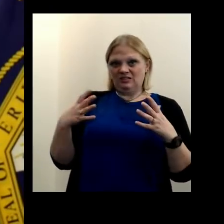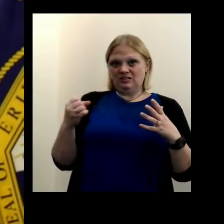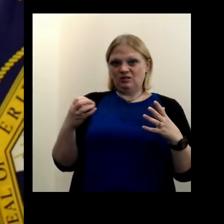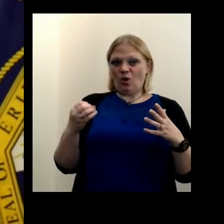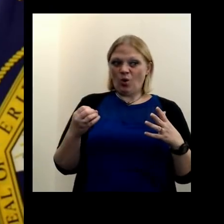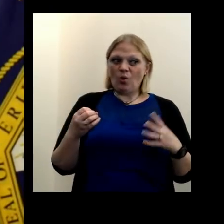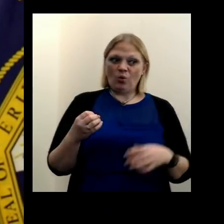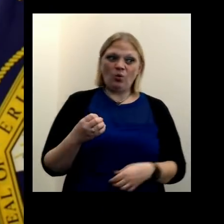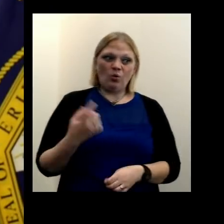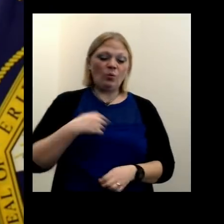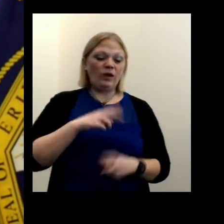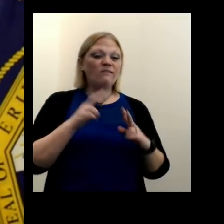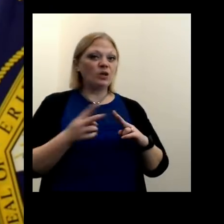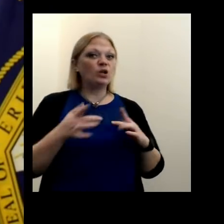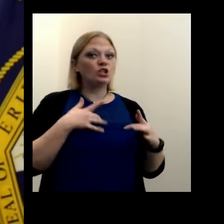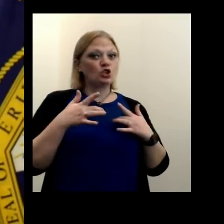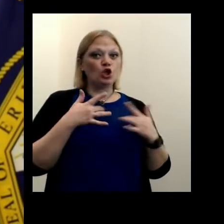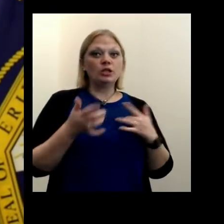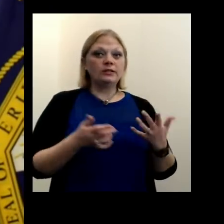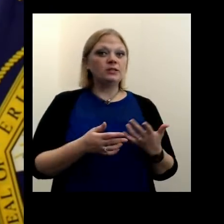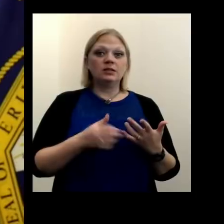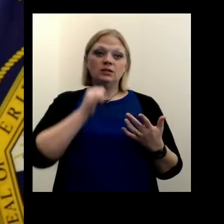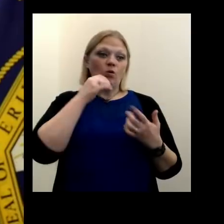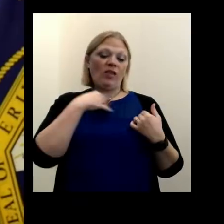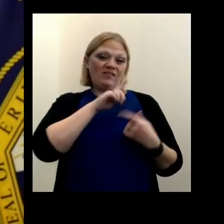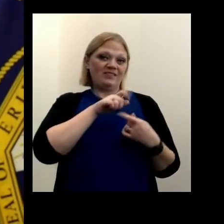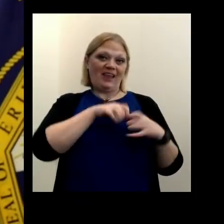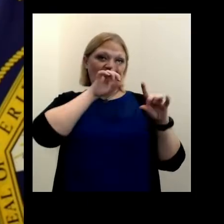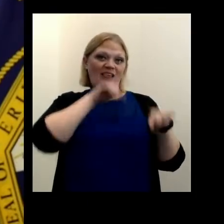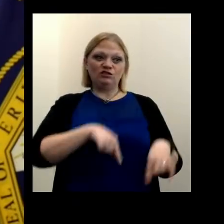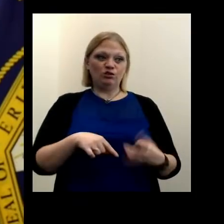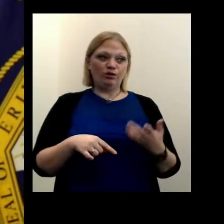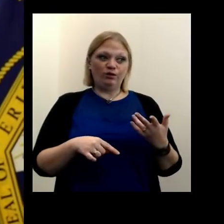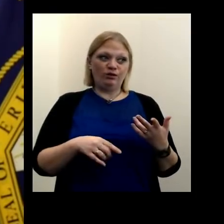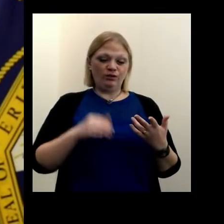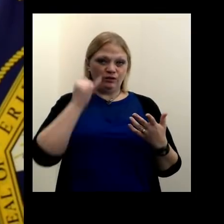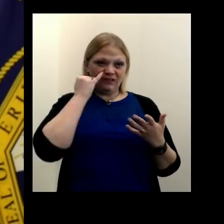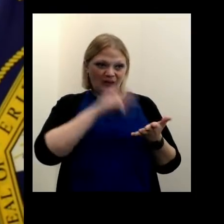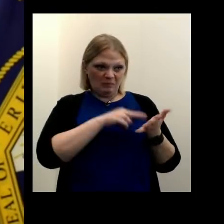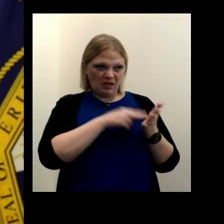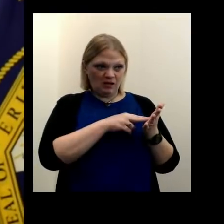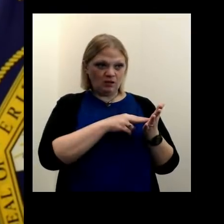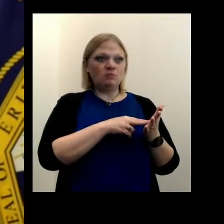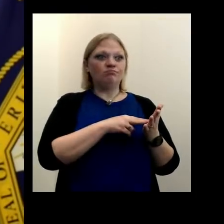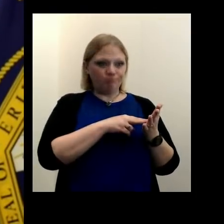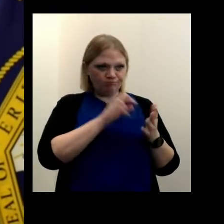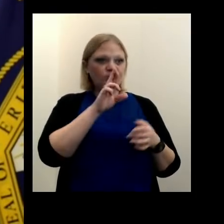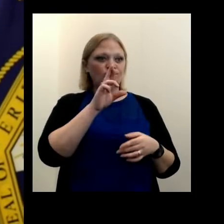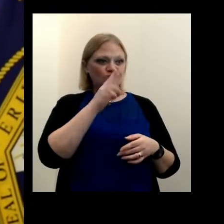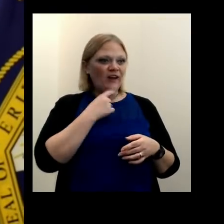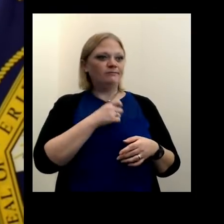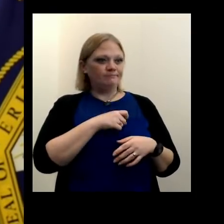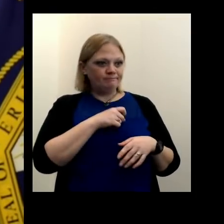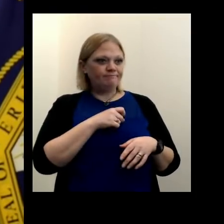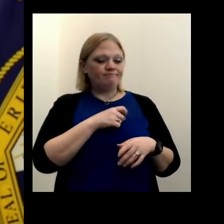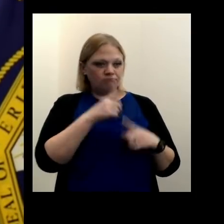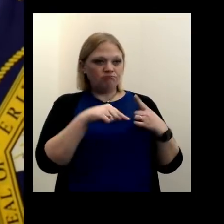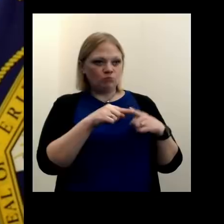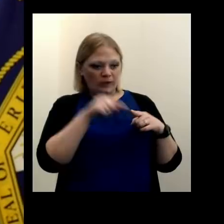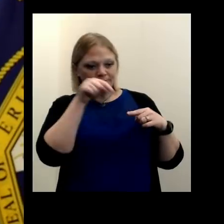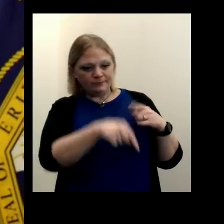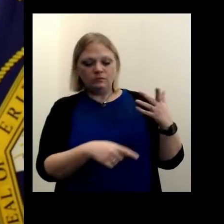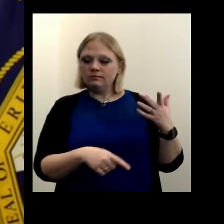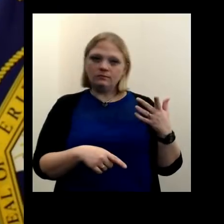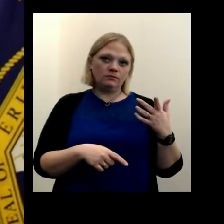are very concerned. I don't have an exact answer as to whether or not that means we're going to go in a red zone and to when. We've seen at least a